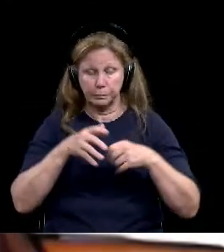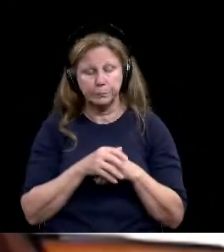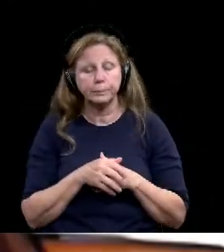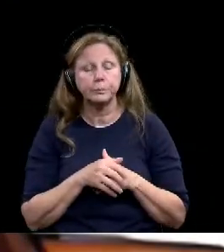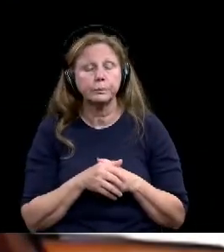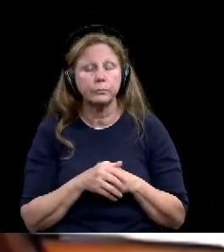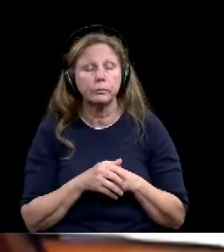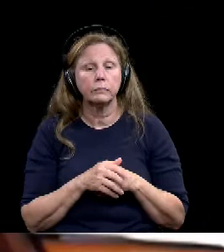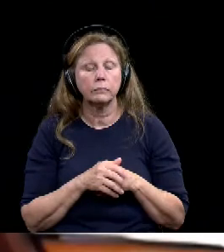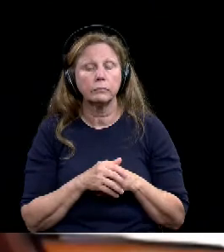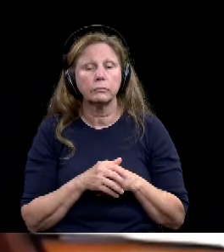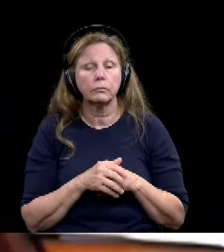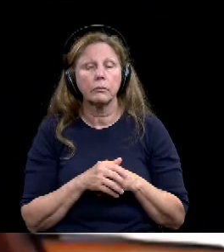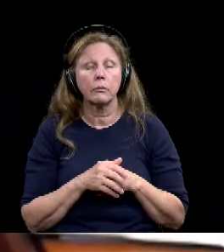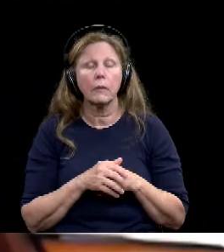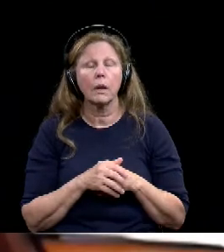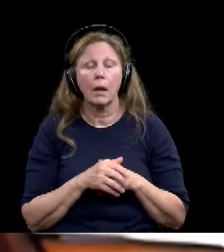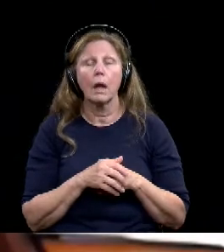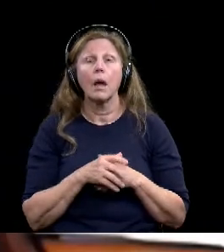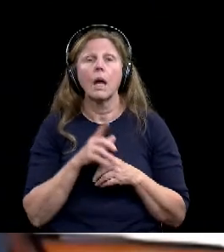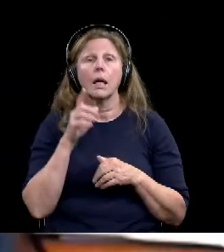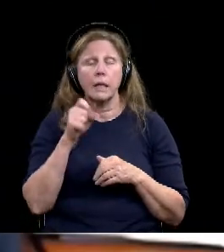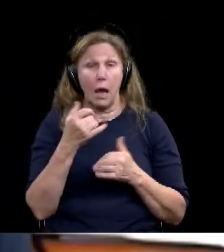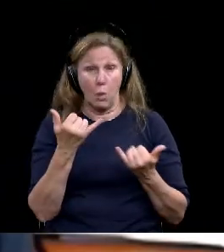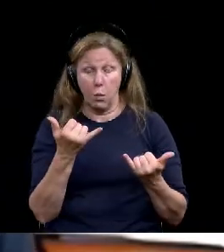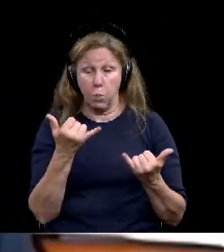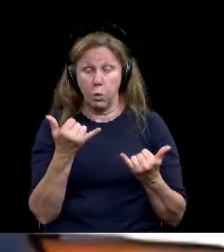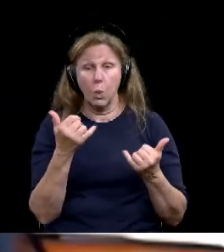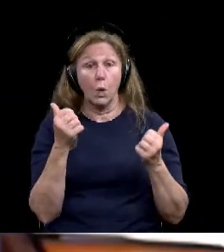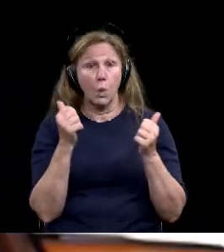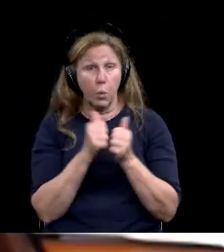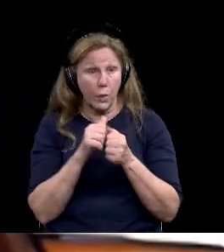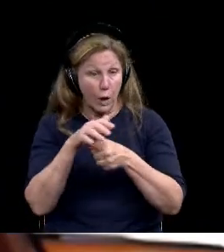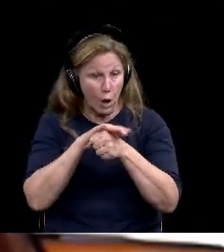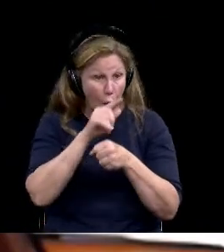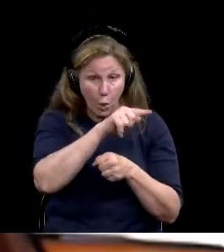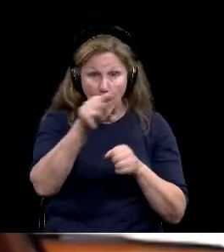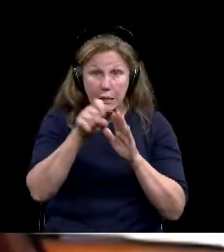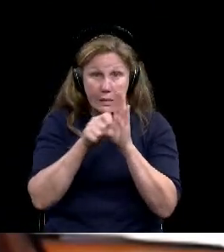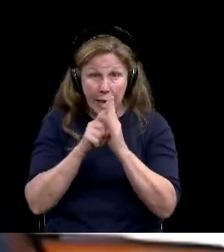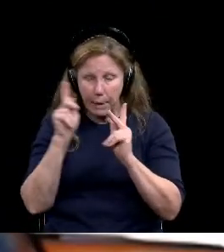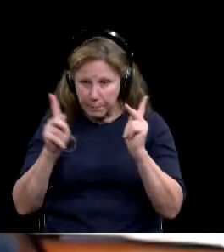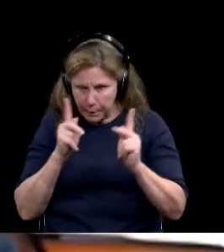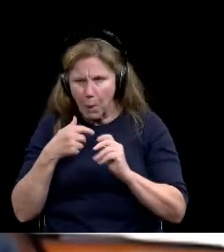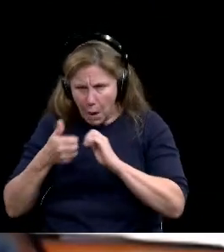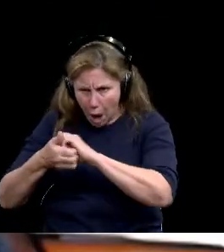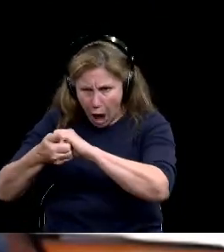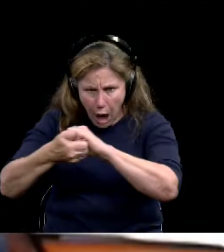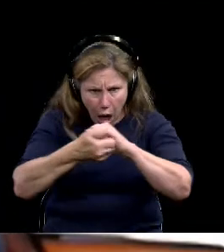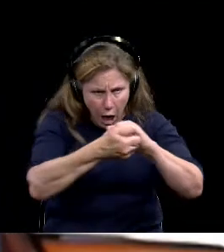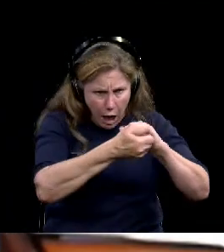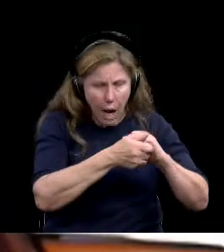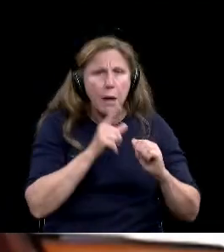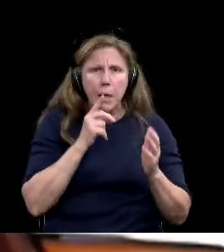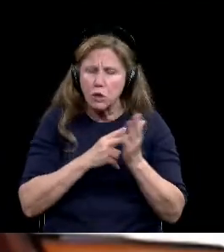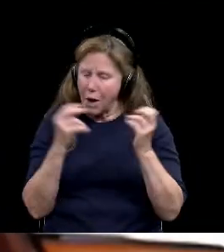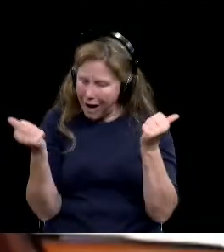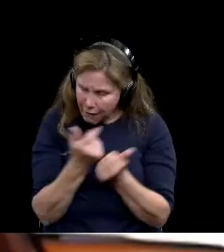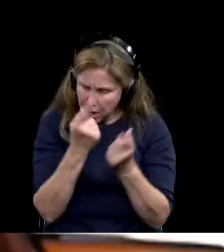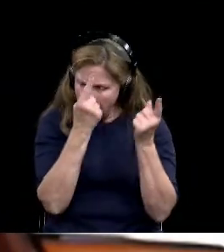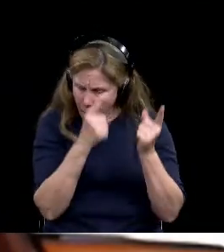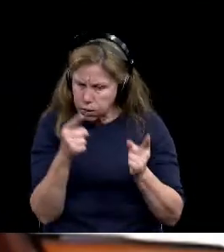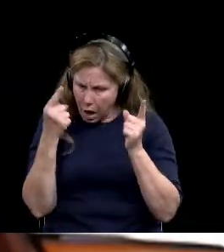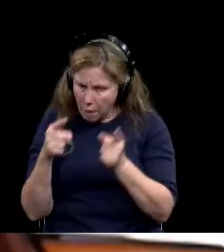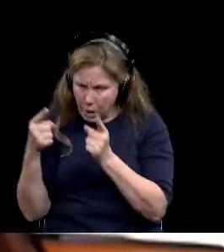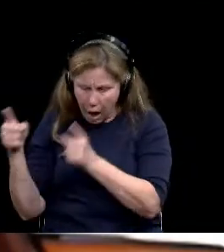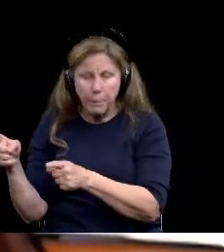doing everything that we can to get vaccine in patients who are desiring that vaccine. It